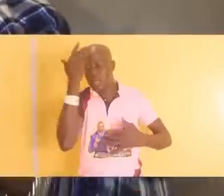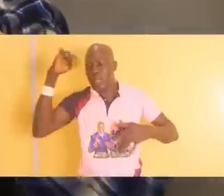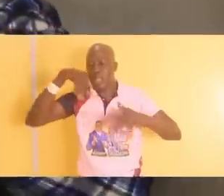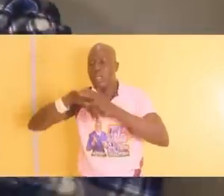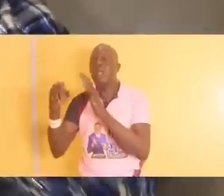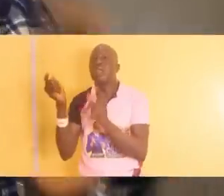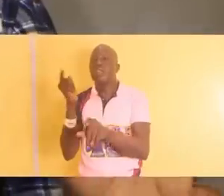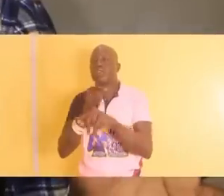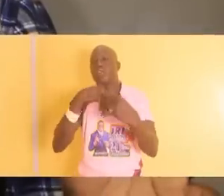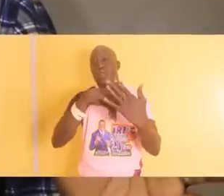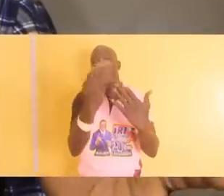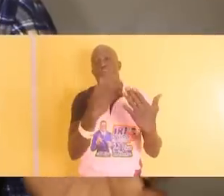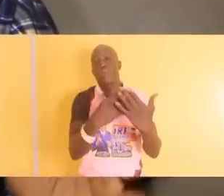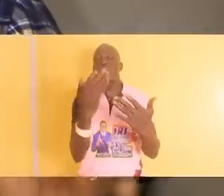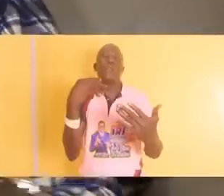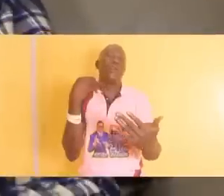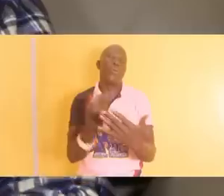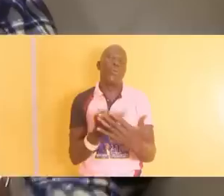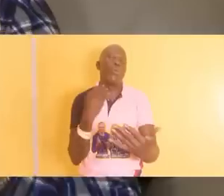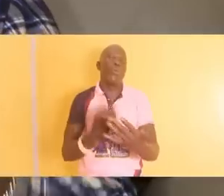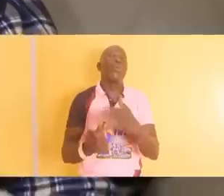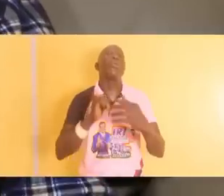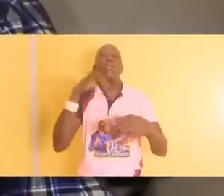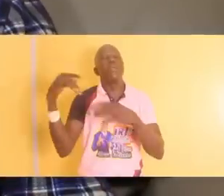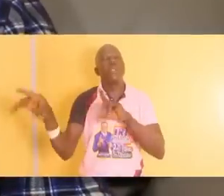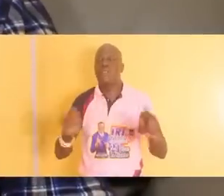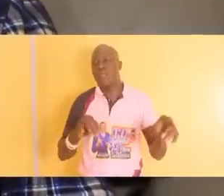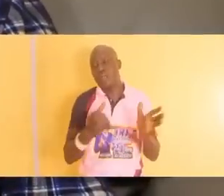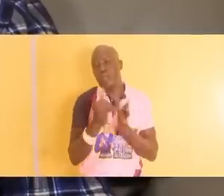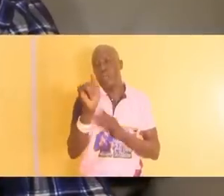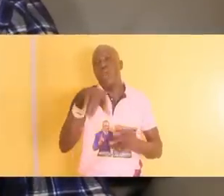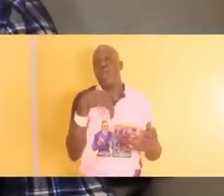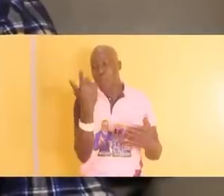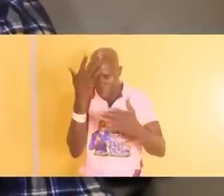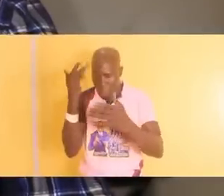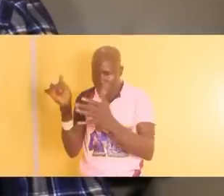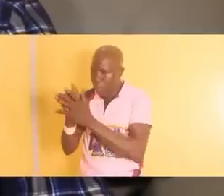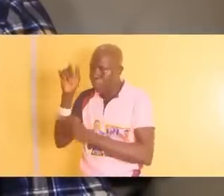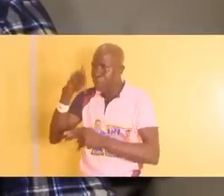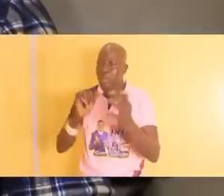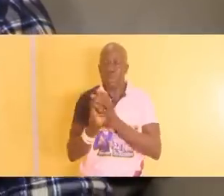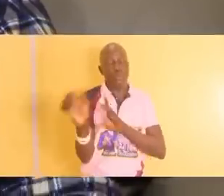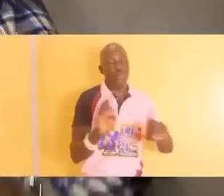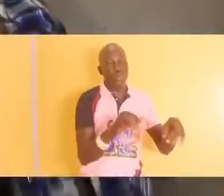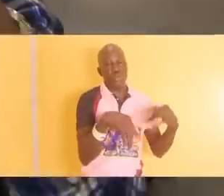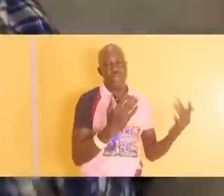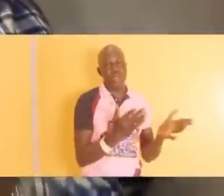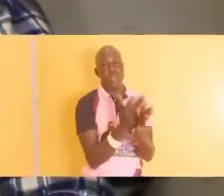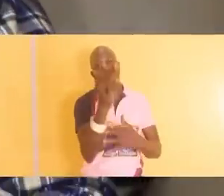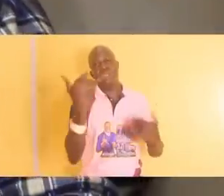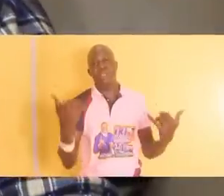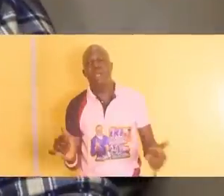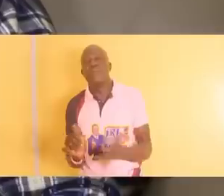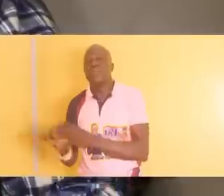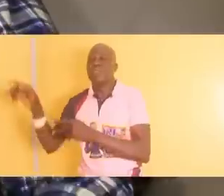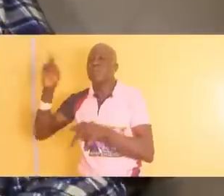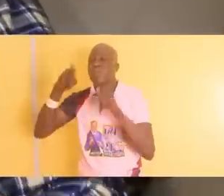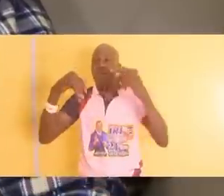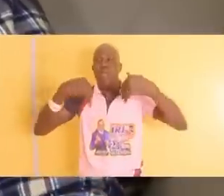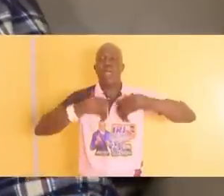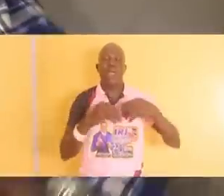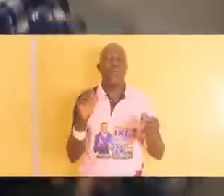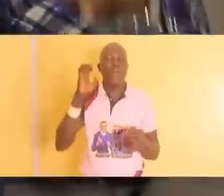cataracts, you just cost us money. There is nothing we can do. Because what we are doing right now is the people that